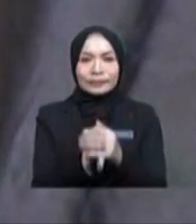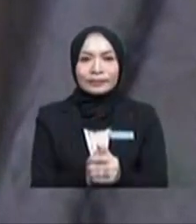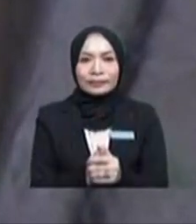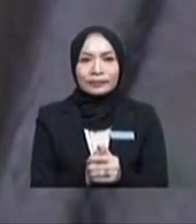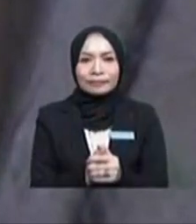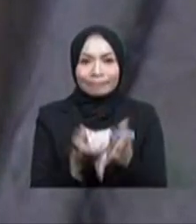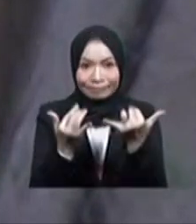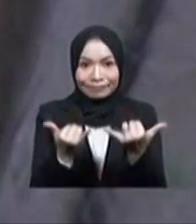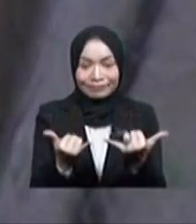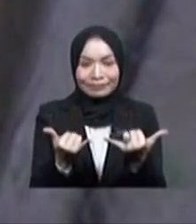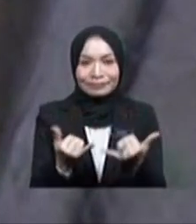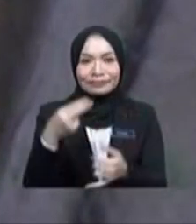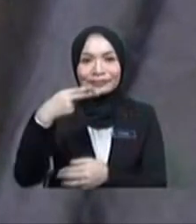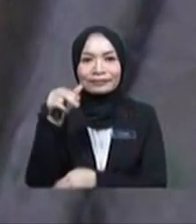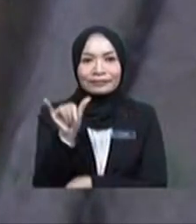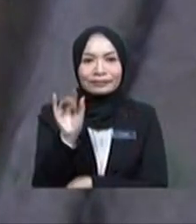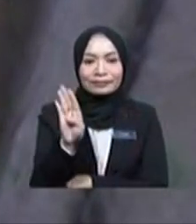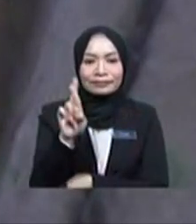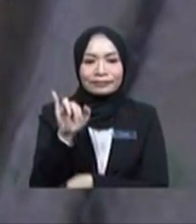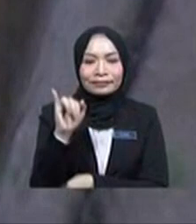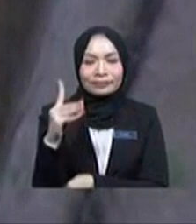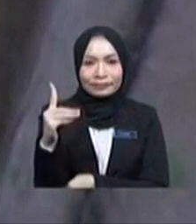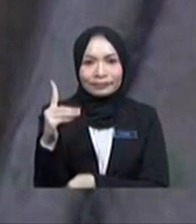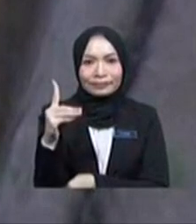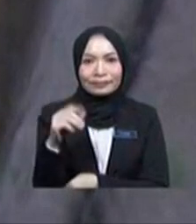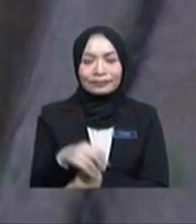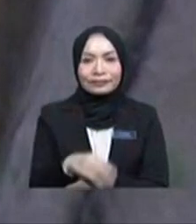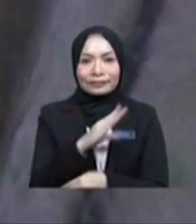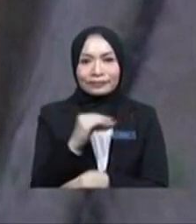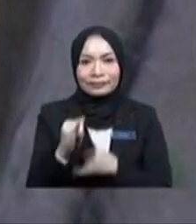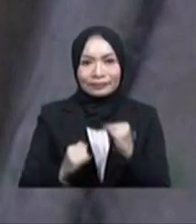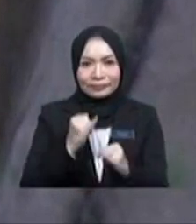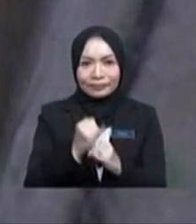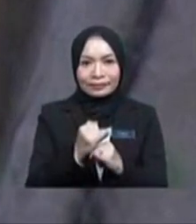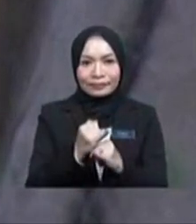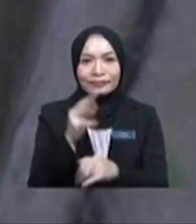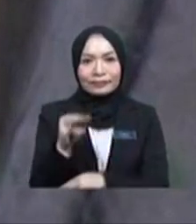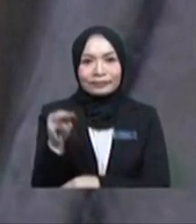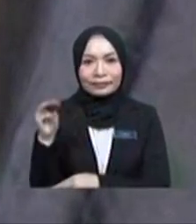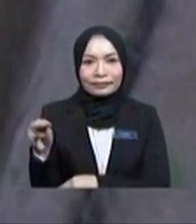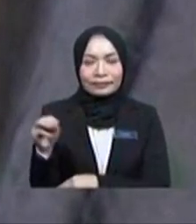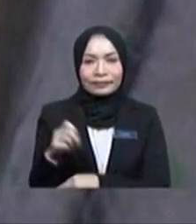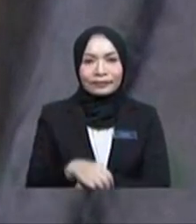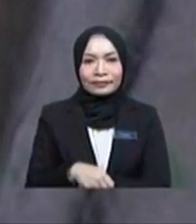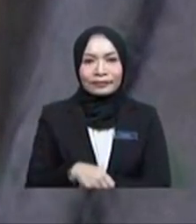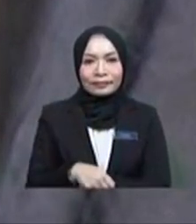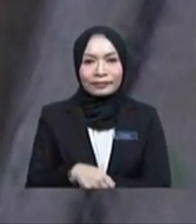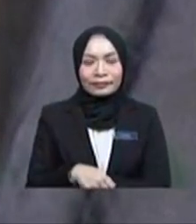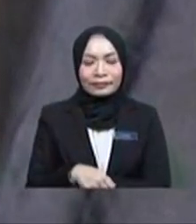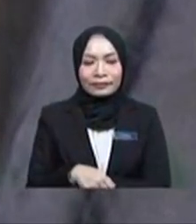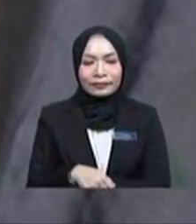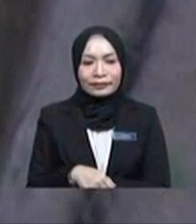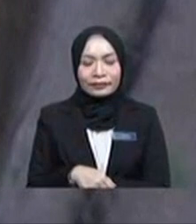mode, involves 1,500 local and international participants. This is an impressive number